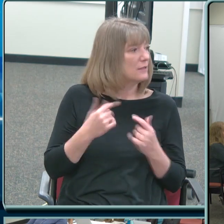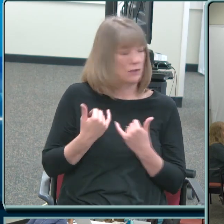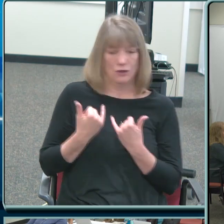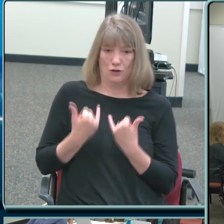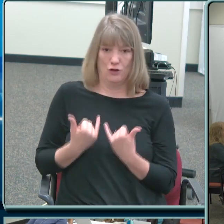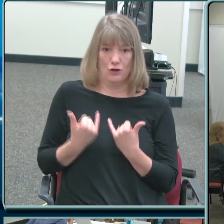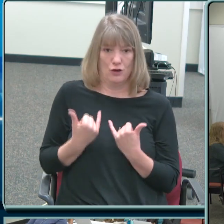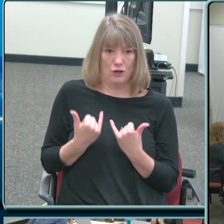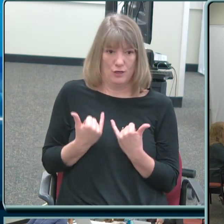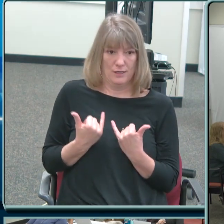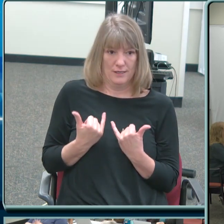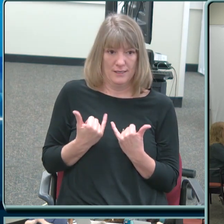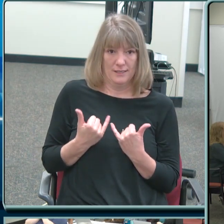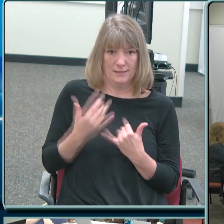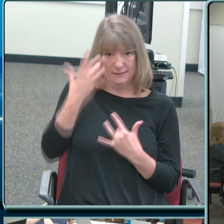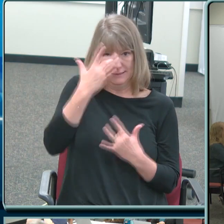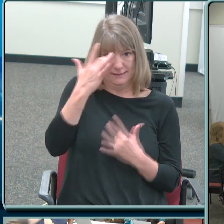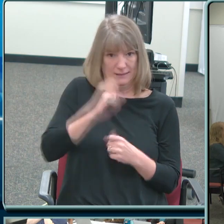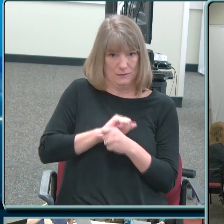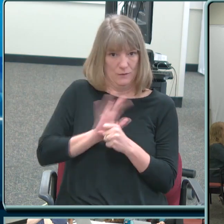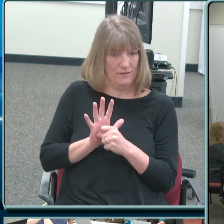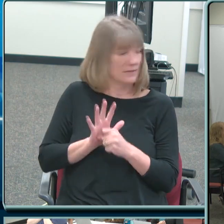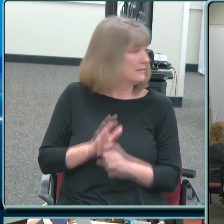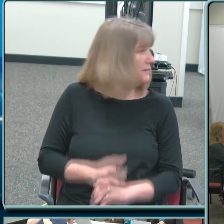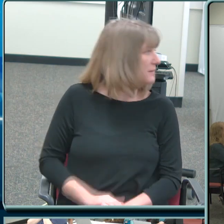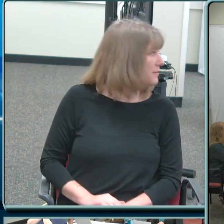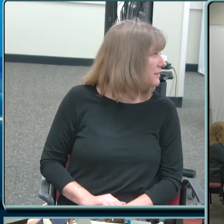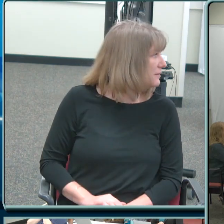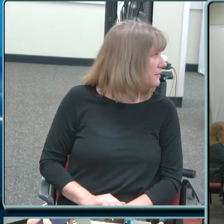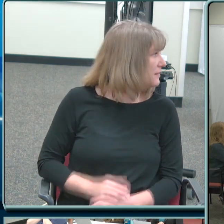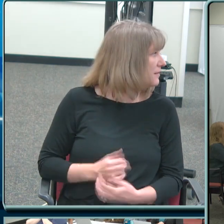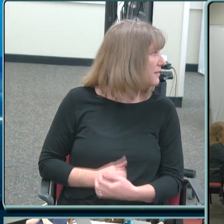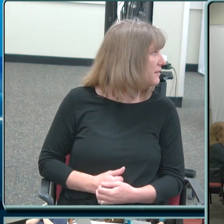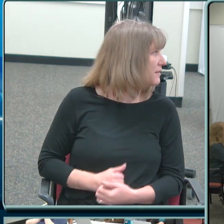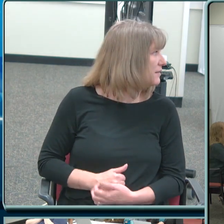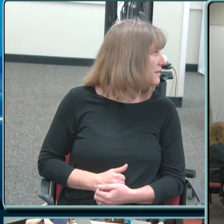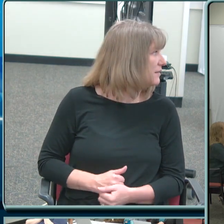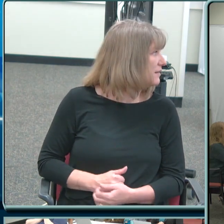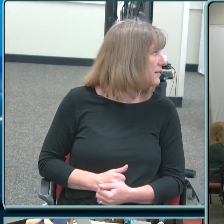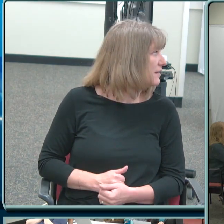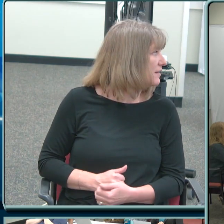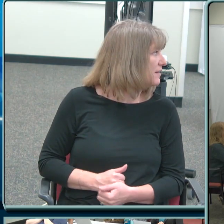current COVID disease rates. I'm going to point to that real quick. Right here,